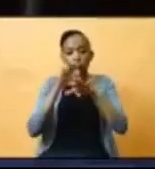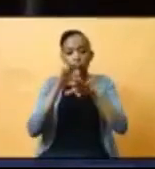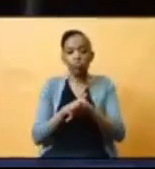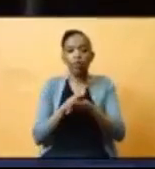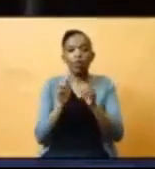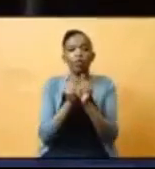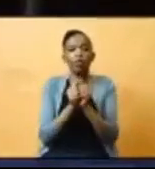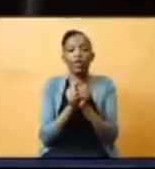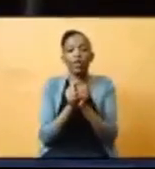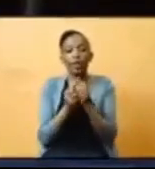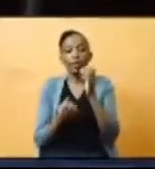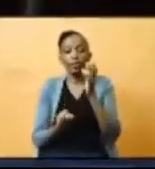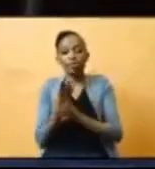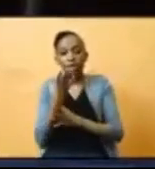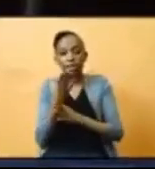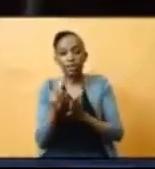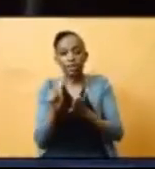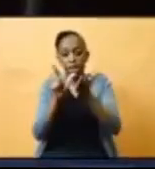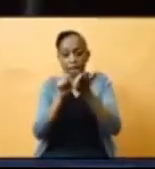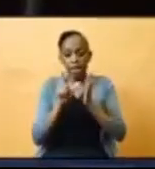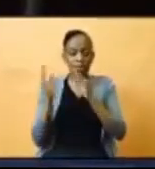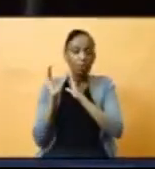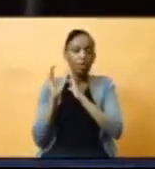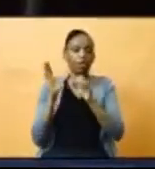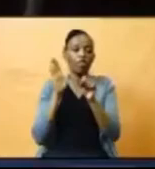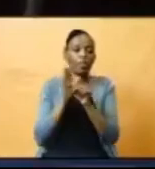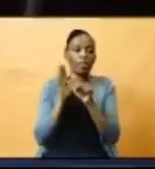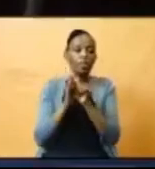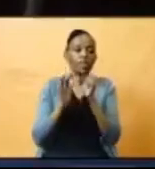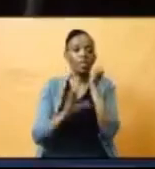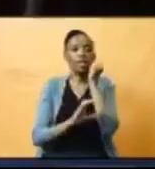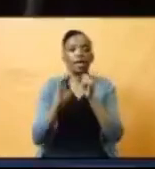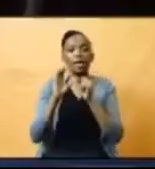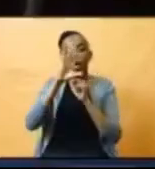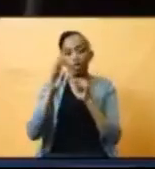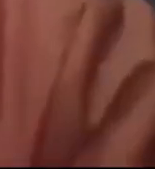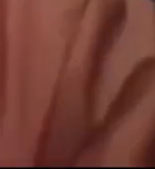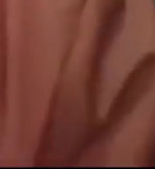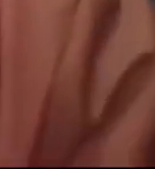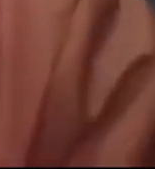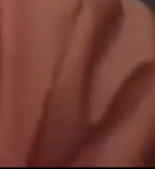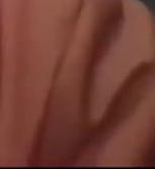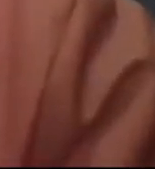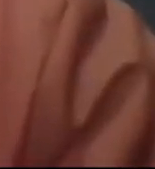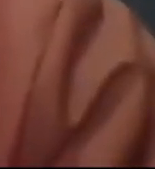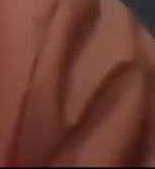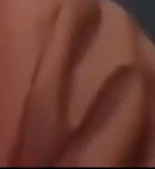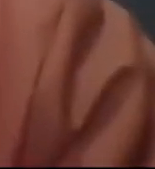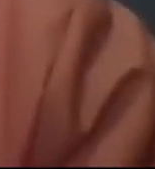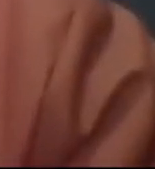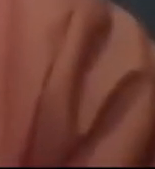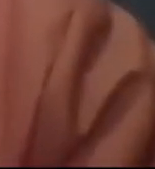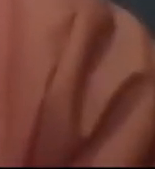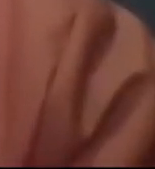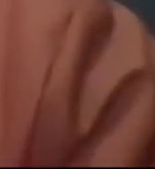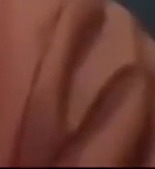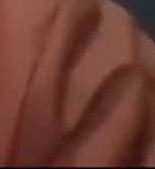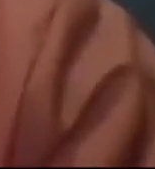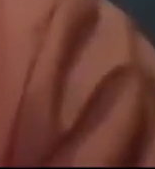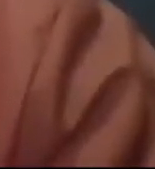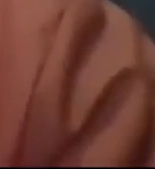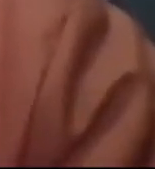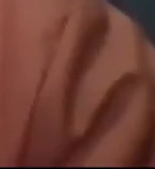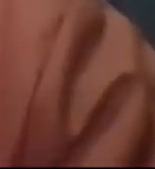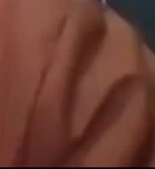with the bulging debt burden of many African countries? Thank you very much for the question,